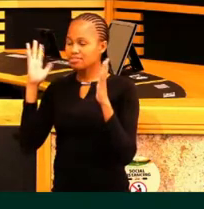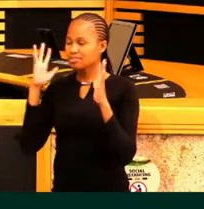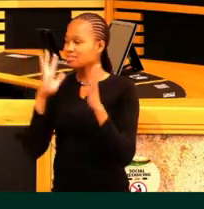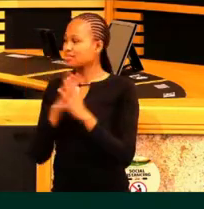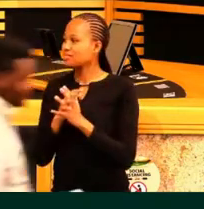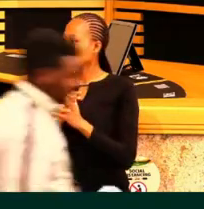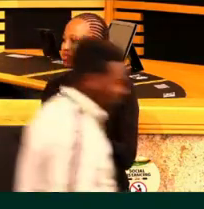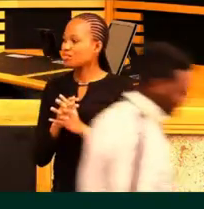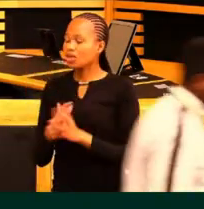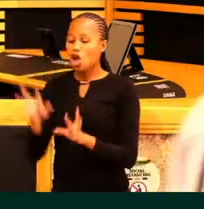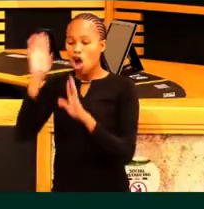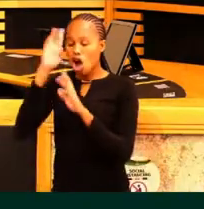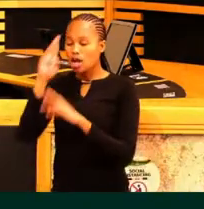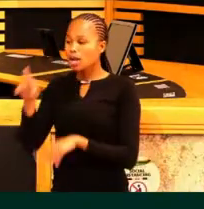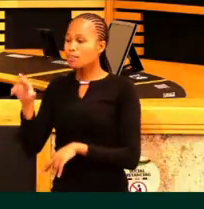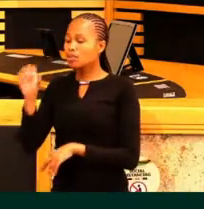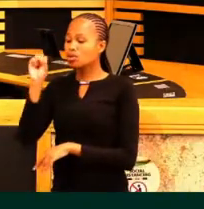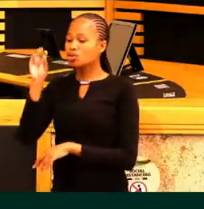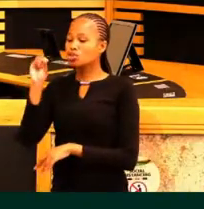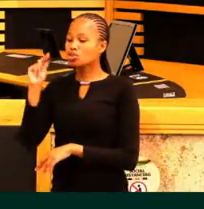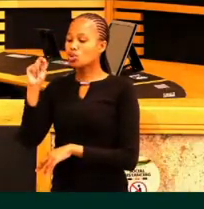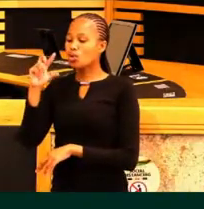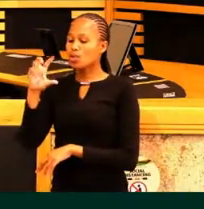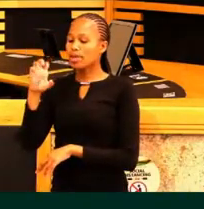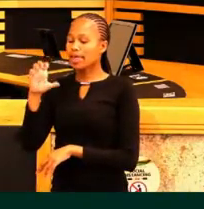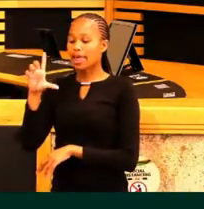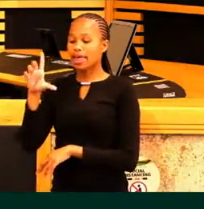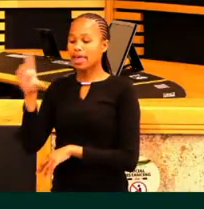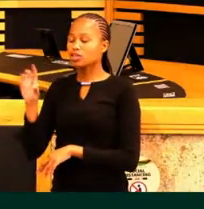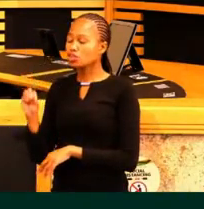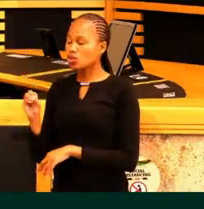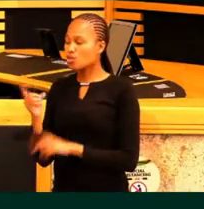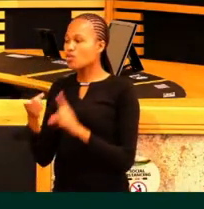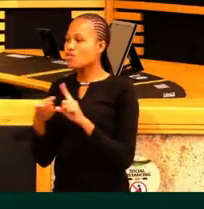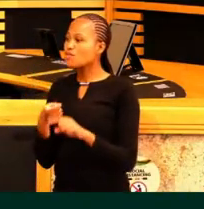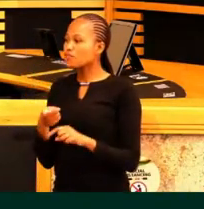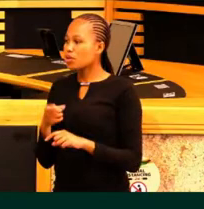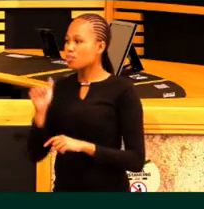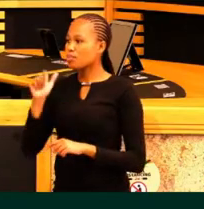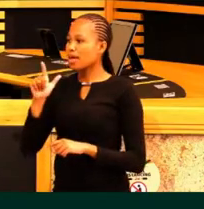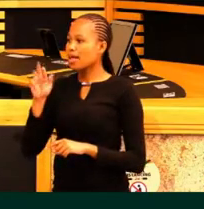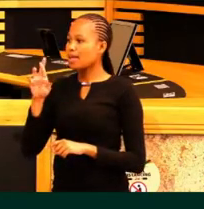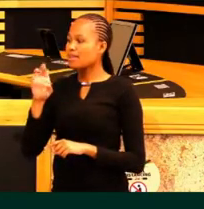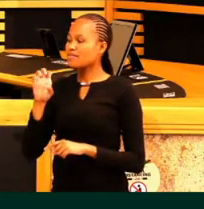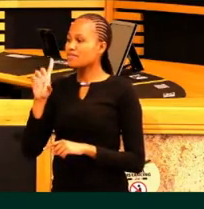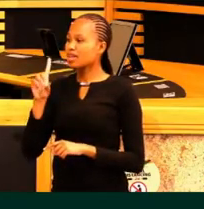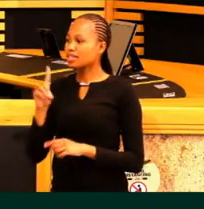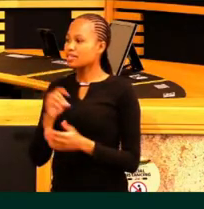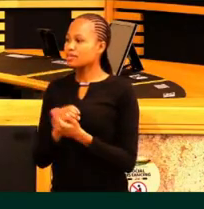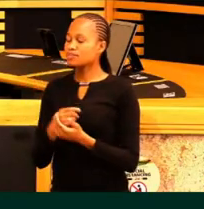so it's pambo from Alfonso time starts